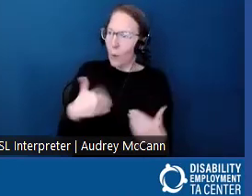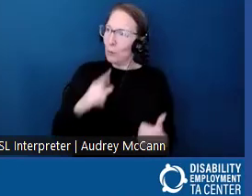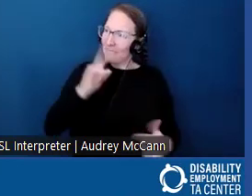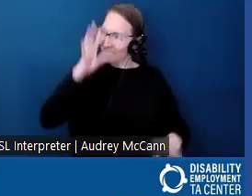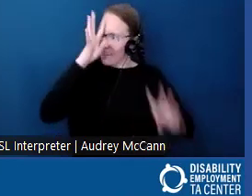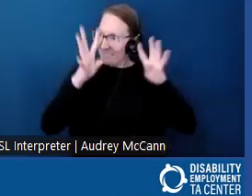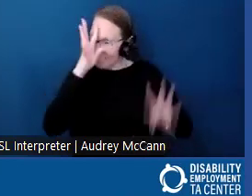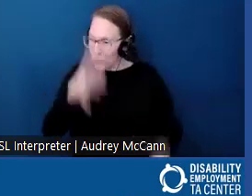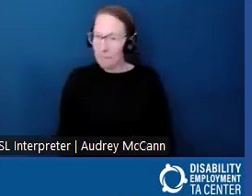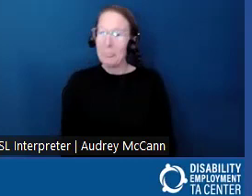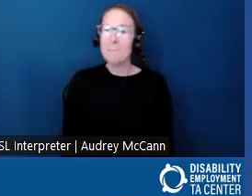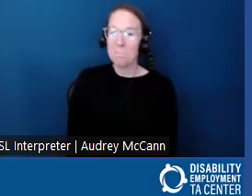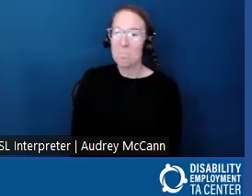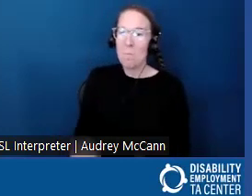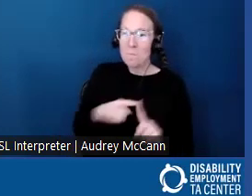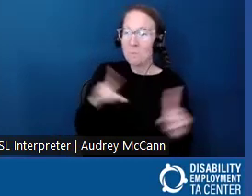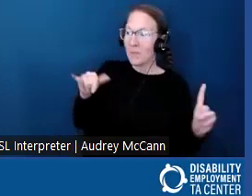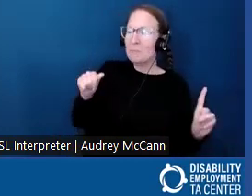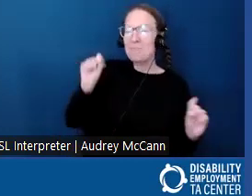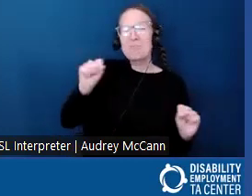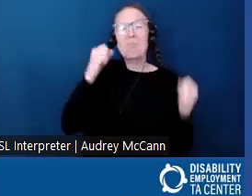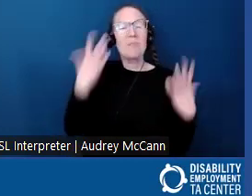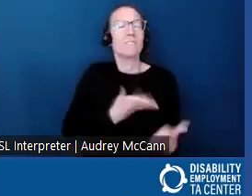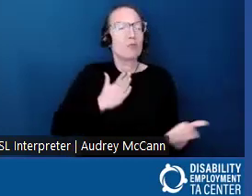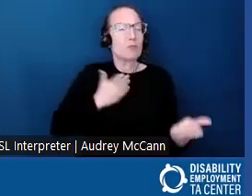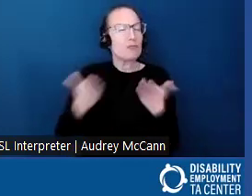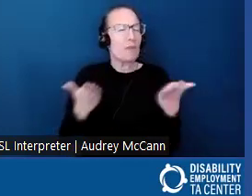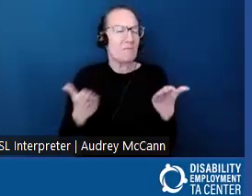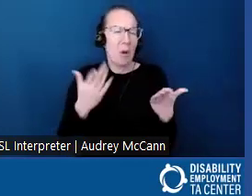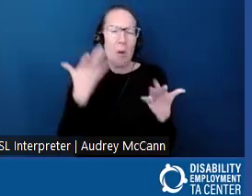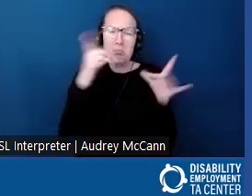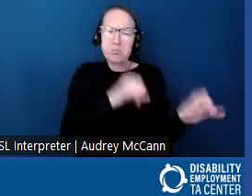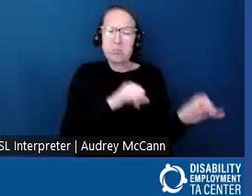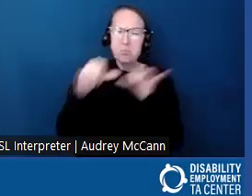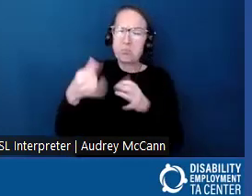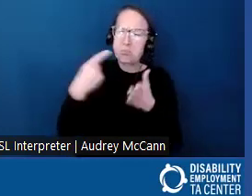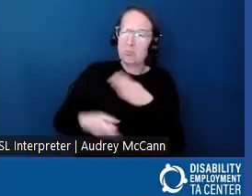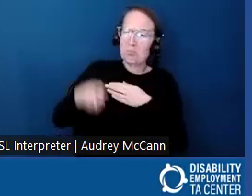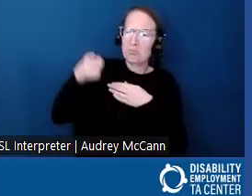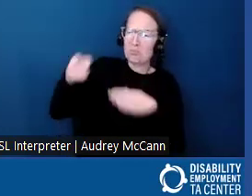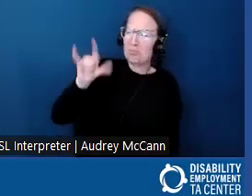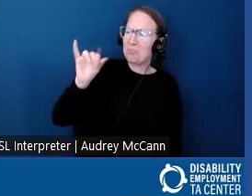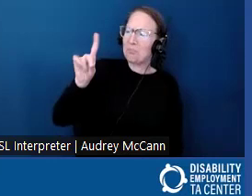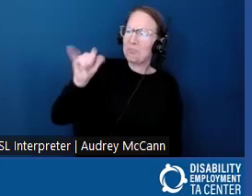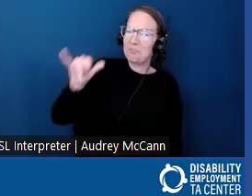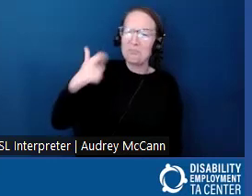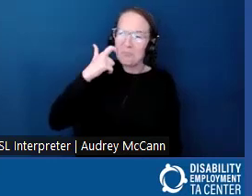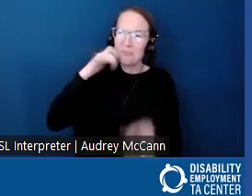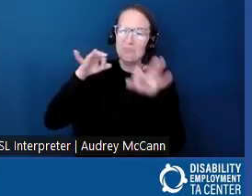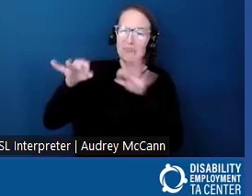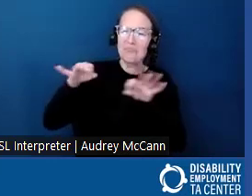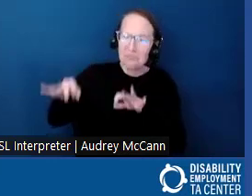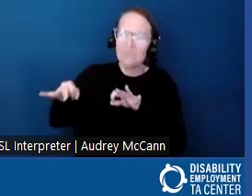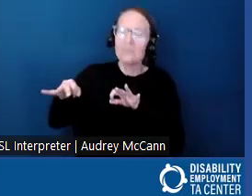Yeah, so a lot of our services are going to look very similar to what Lindsay had just outlined, as well as